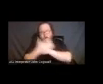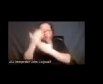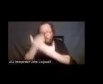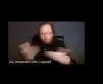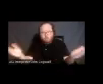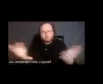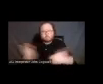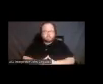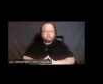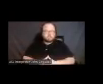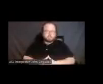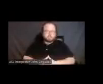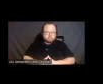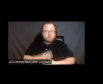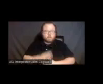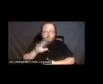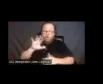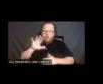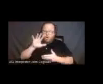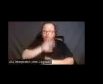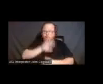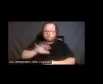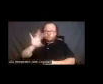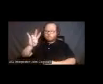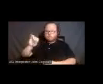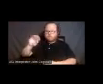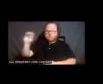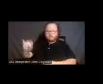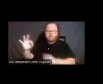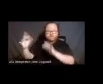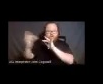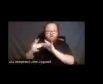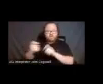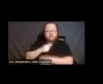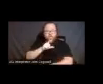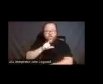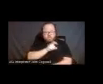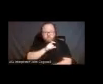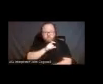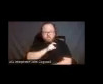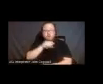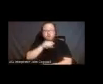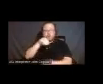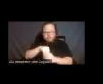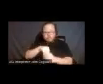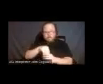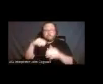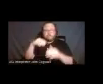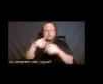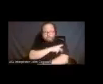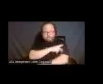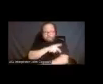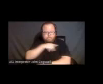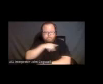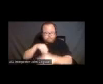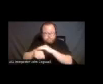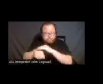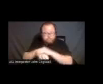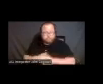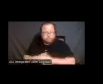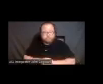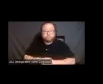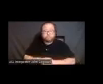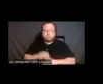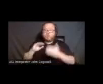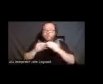successfully diverted 70% of contacts from law enforcement and inpatient admissions. The community